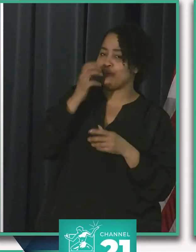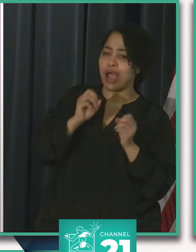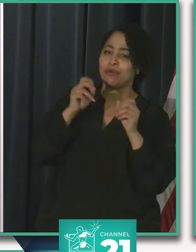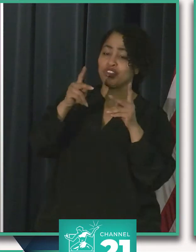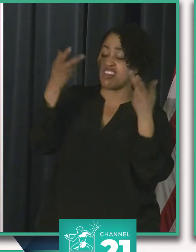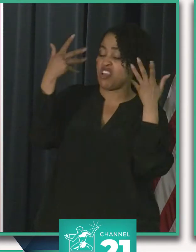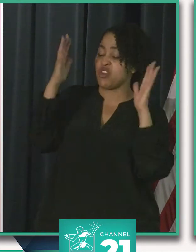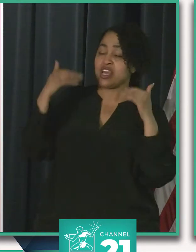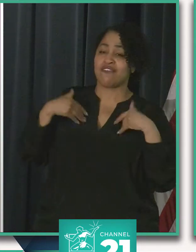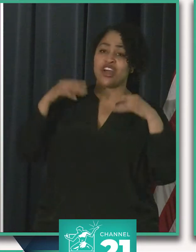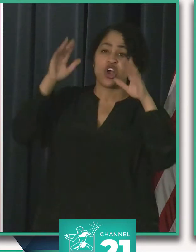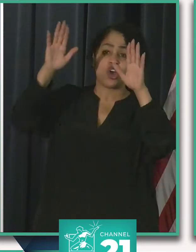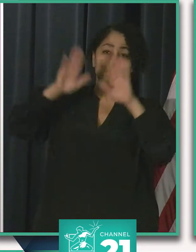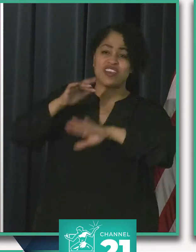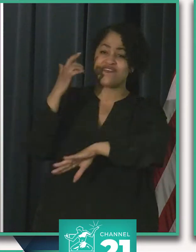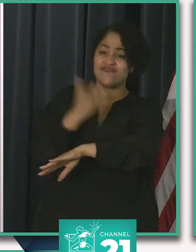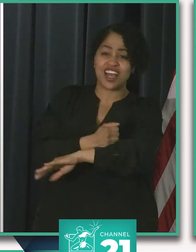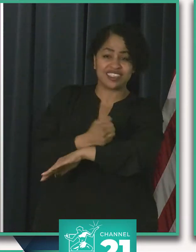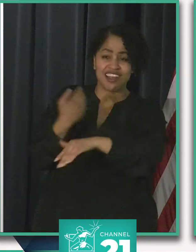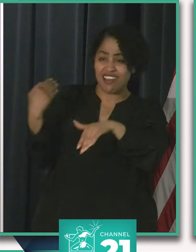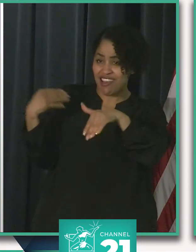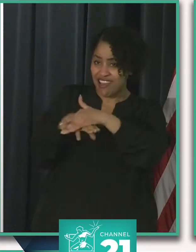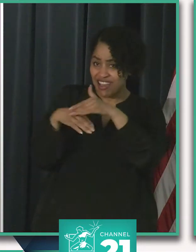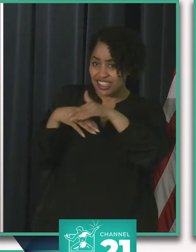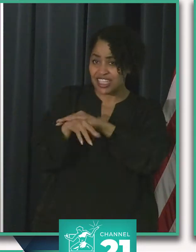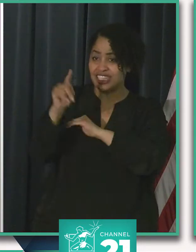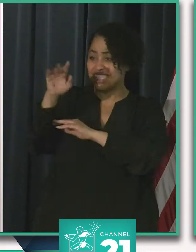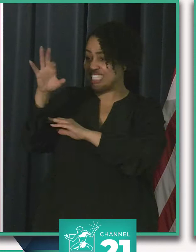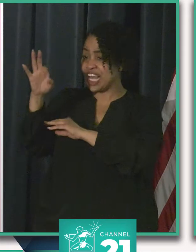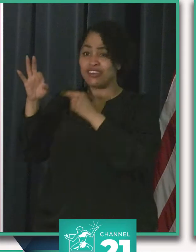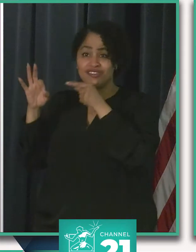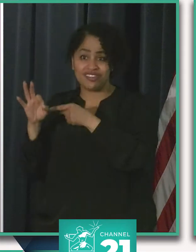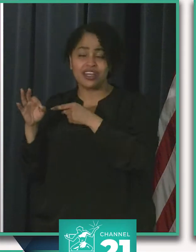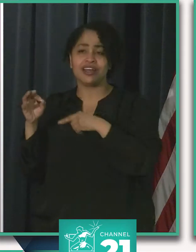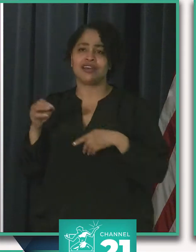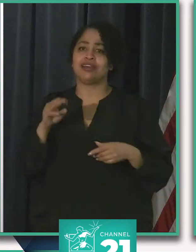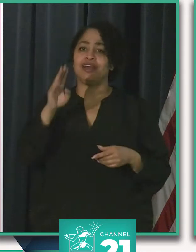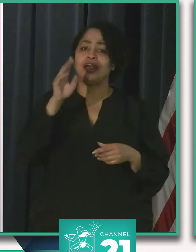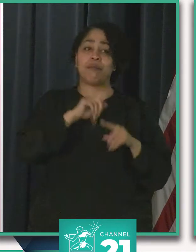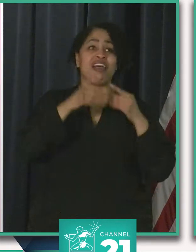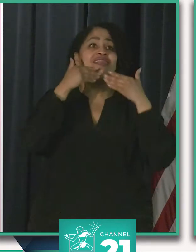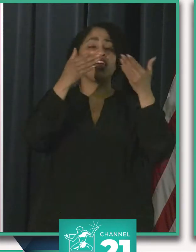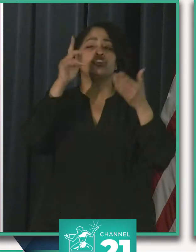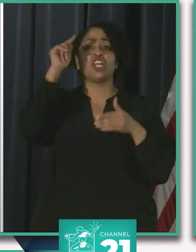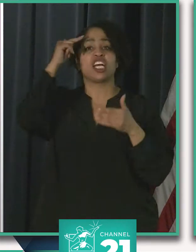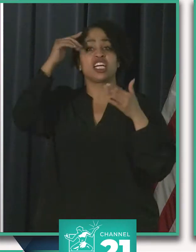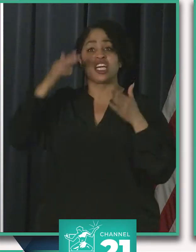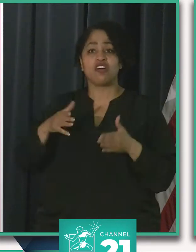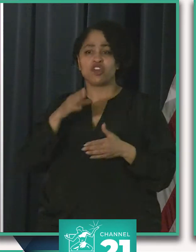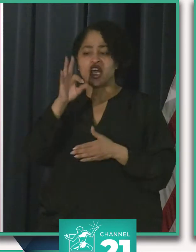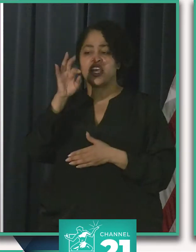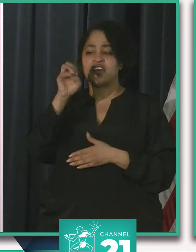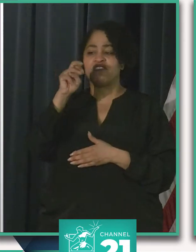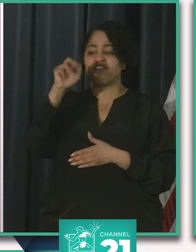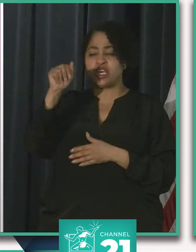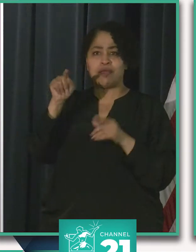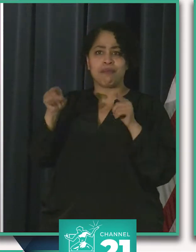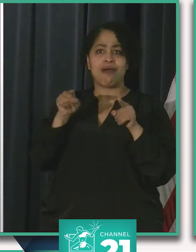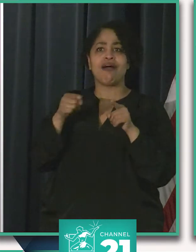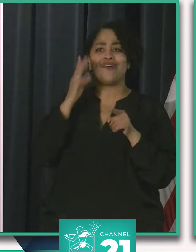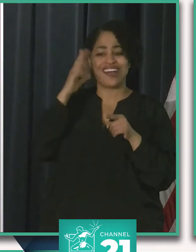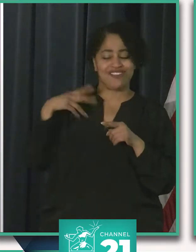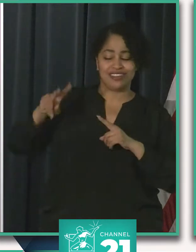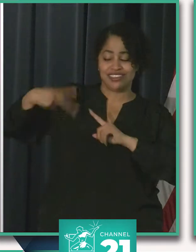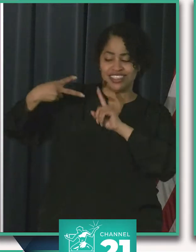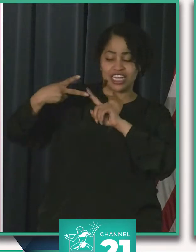had great vaccination access at TCF, but thanks to the governor and FEMA, you're going to have a second